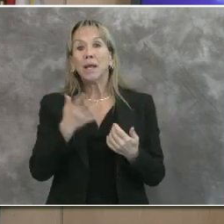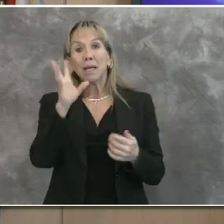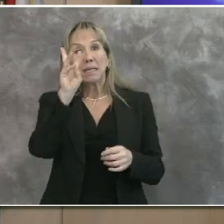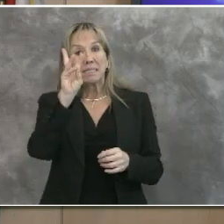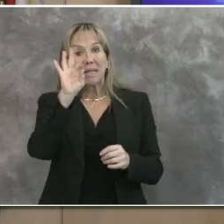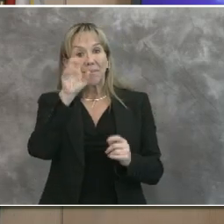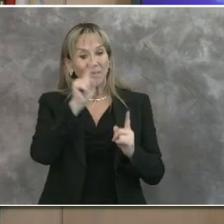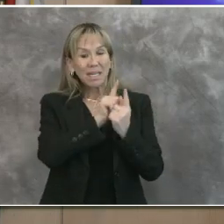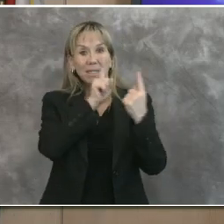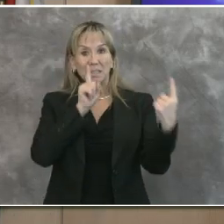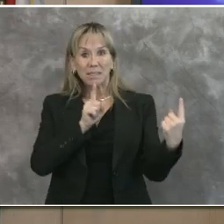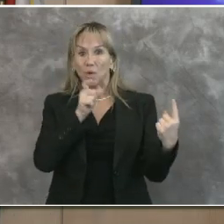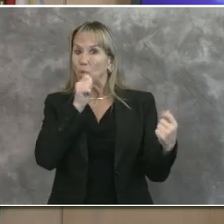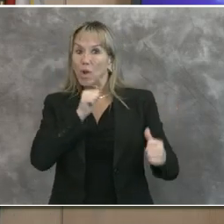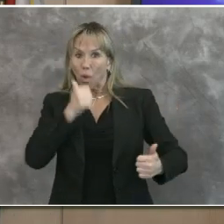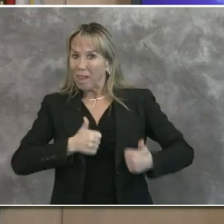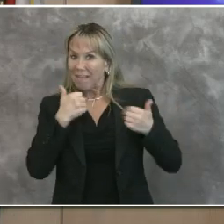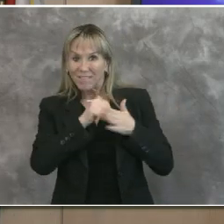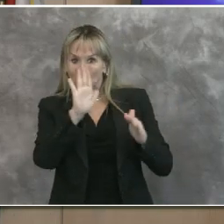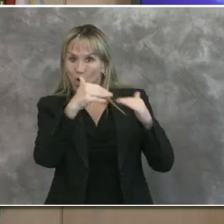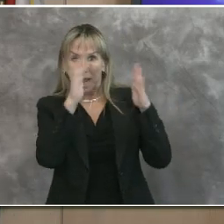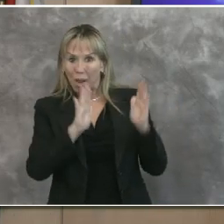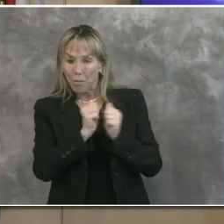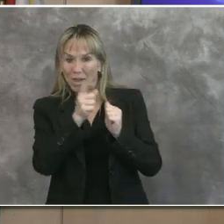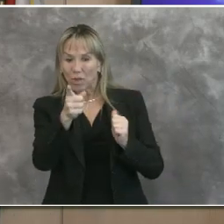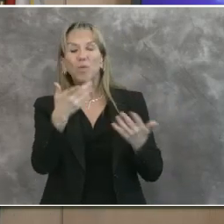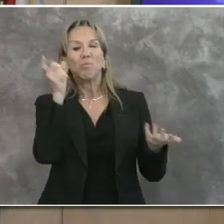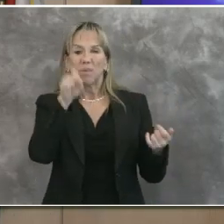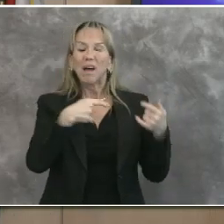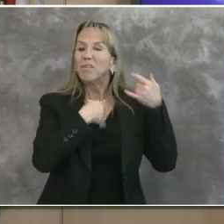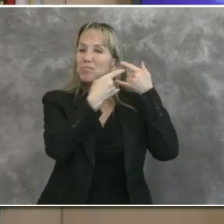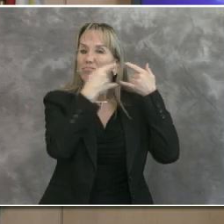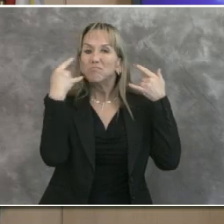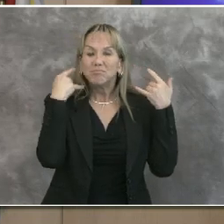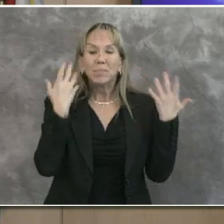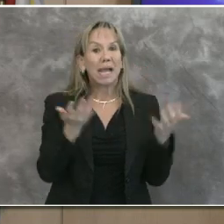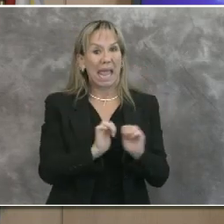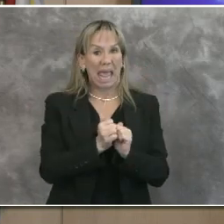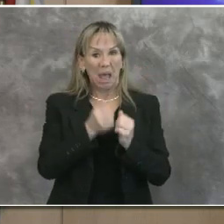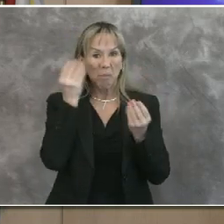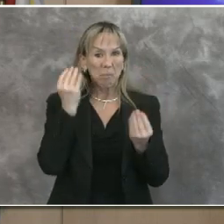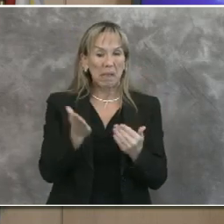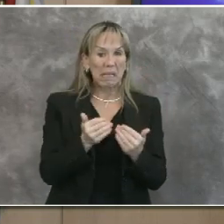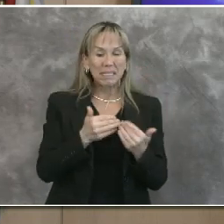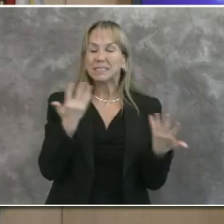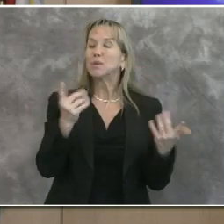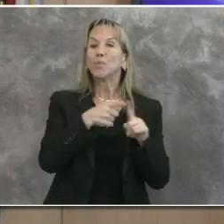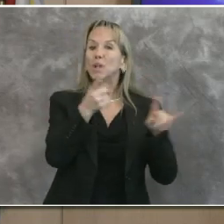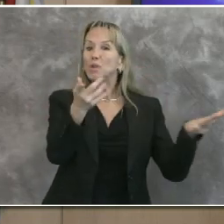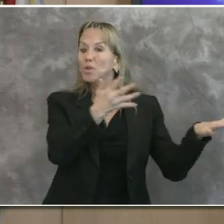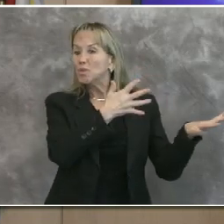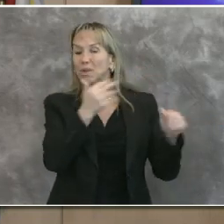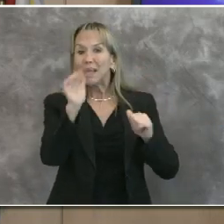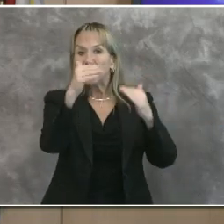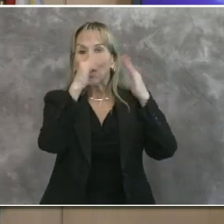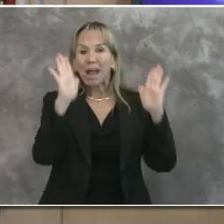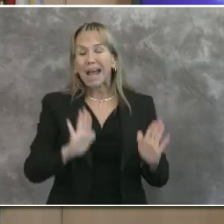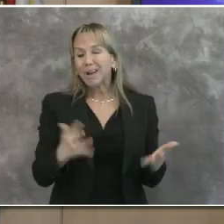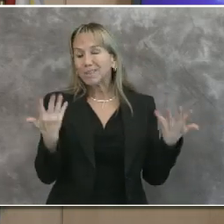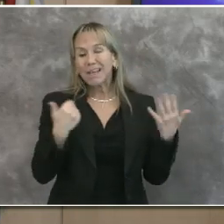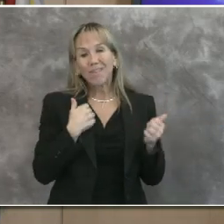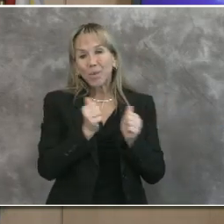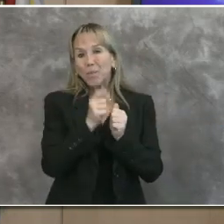member, you should have your face covered. The easiest way to do that is when you leave your house, have it with you and cover your face. If you find yourself